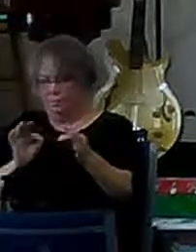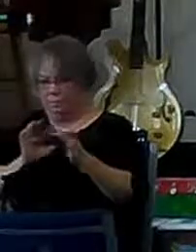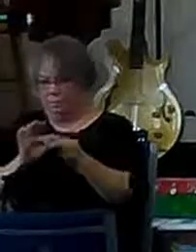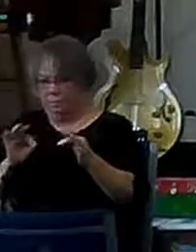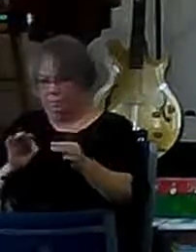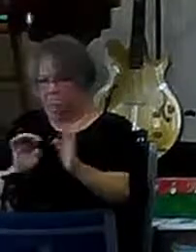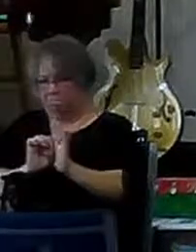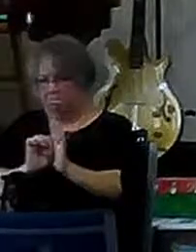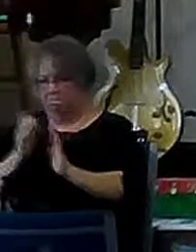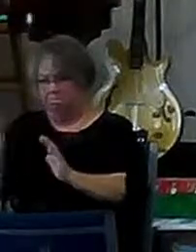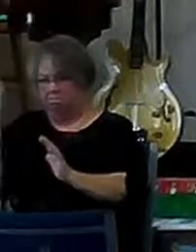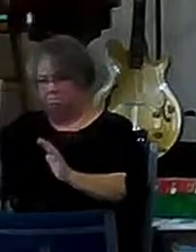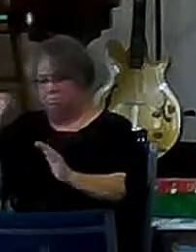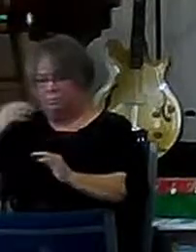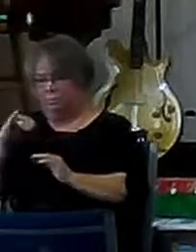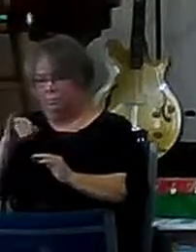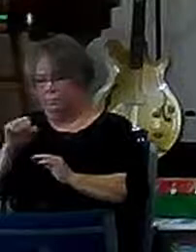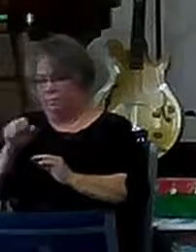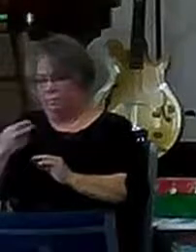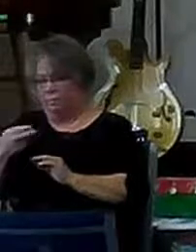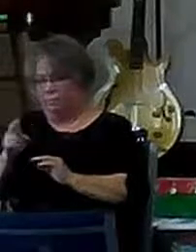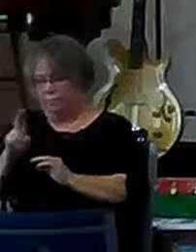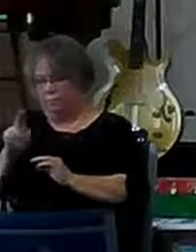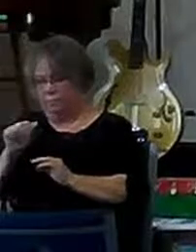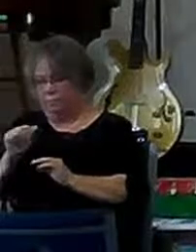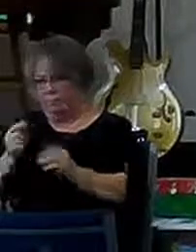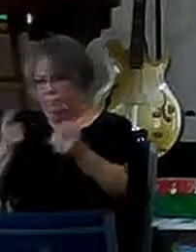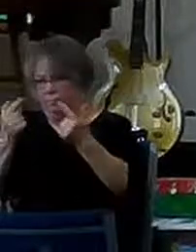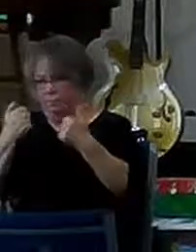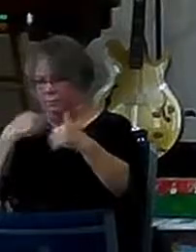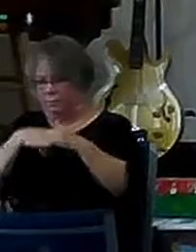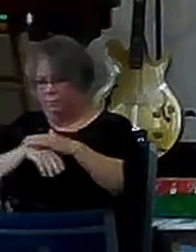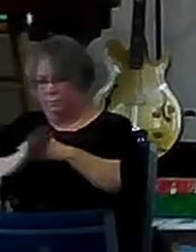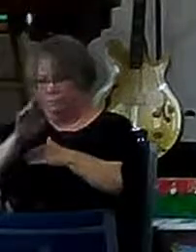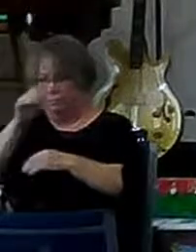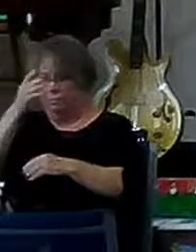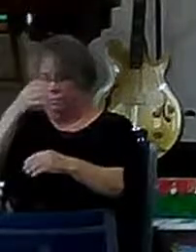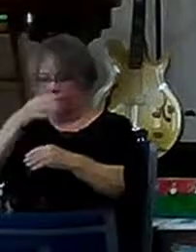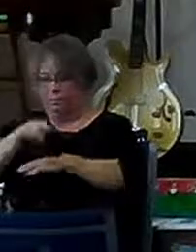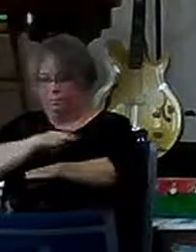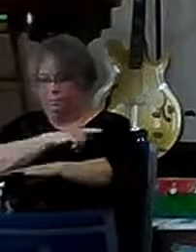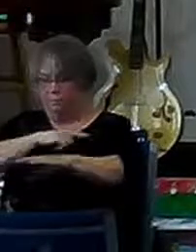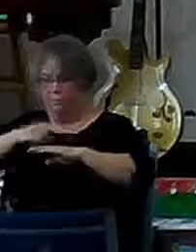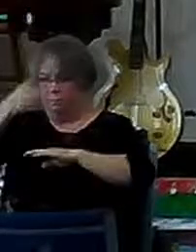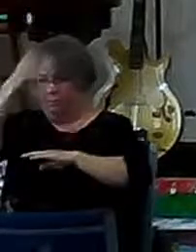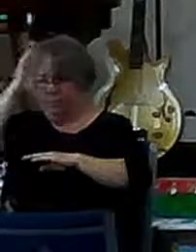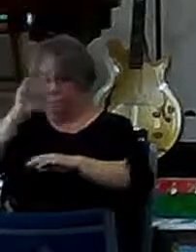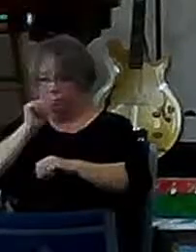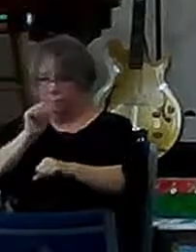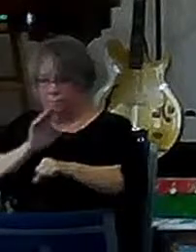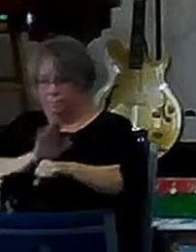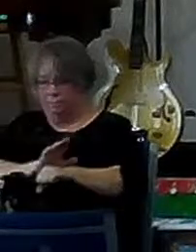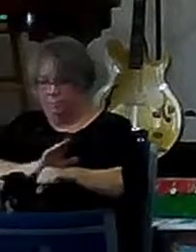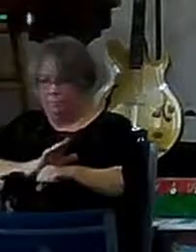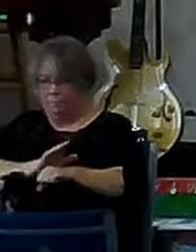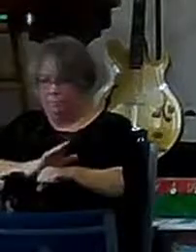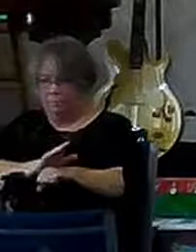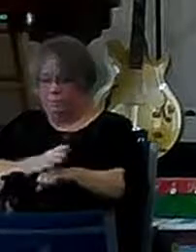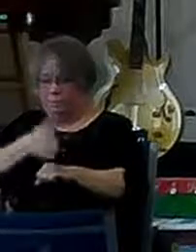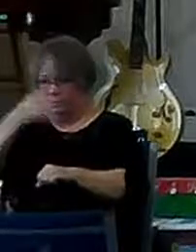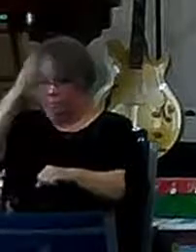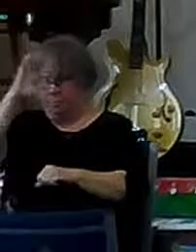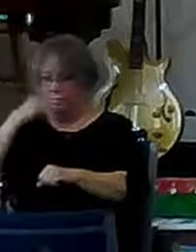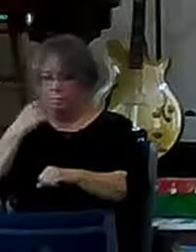the promised land, he is given instructions to destroy the pagan